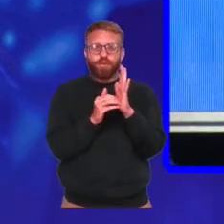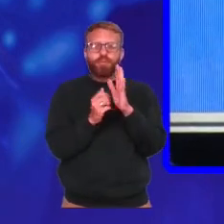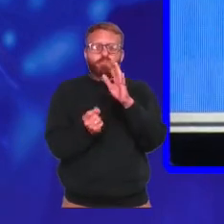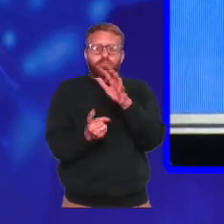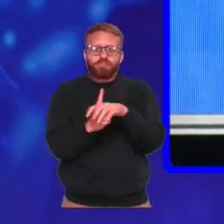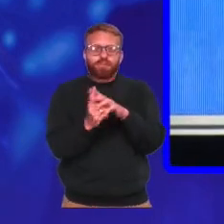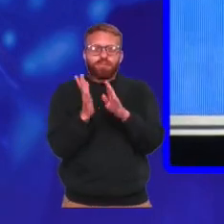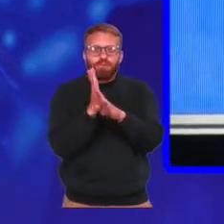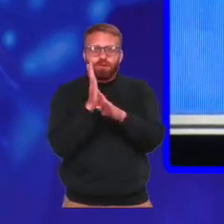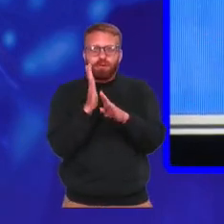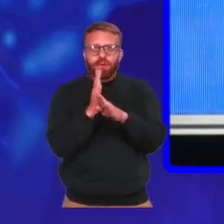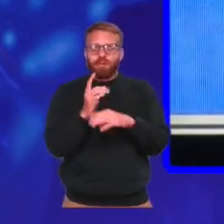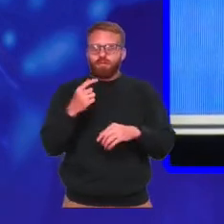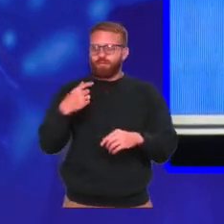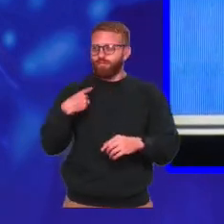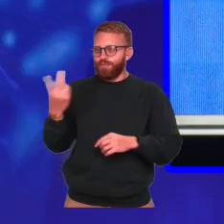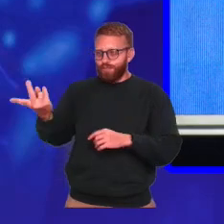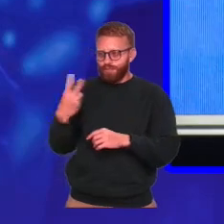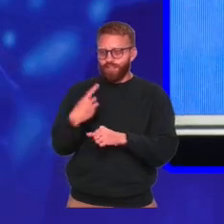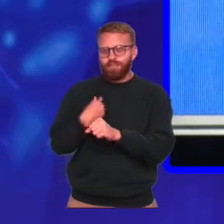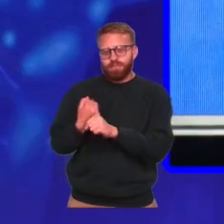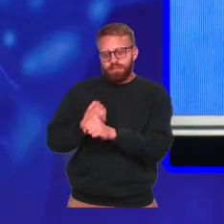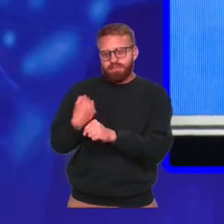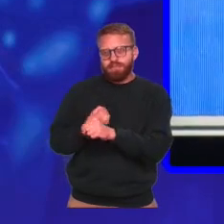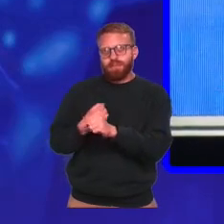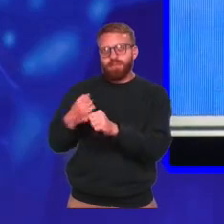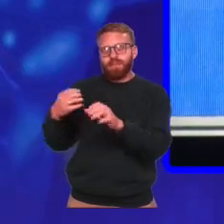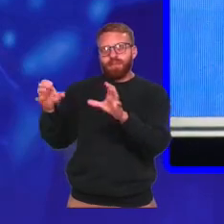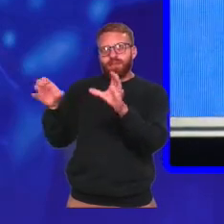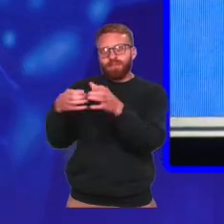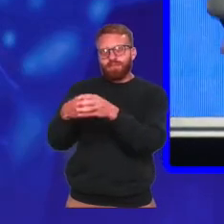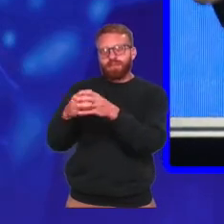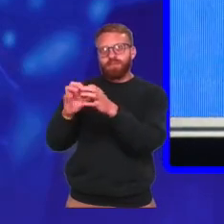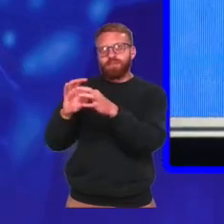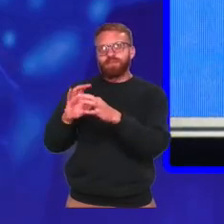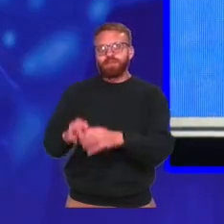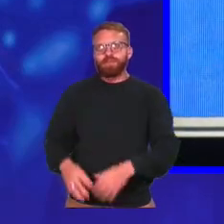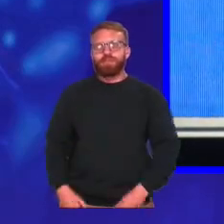you want to share like what your workflow looks like and when you work with partners?